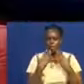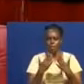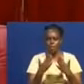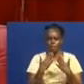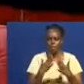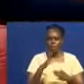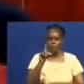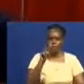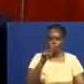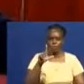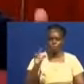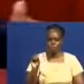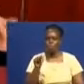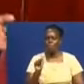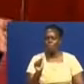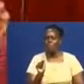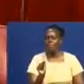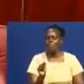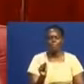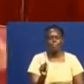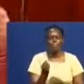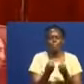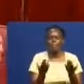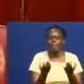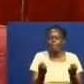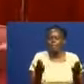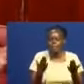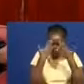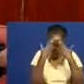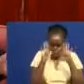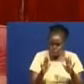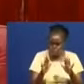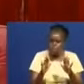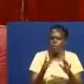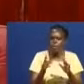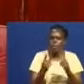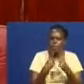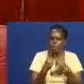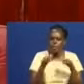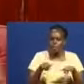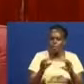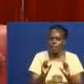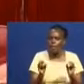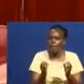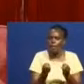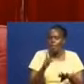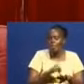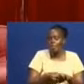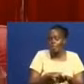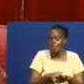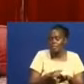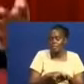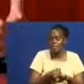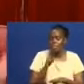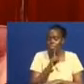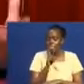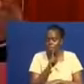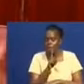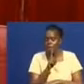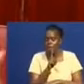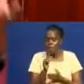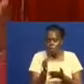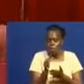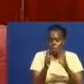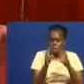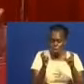thank Madam Dulo. These are, if many of you may not know, we've never discussed it here, how many times we've been threatened that we are